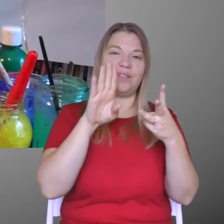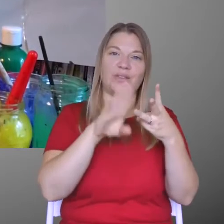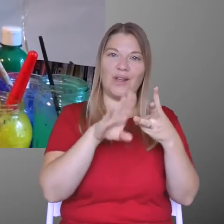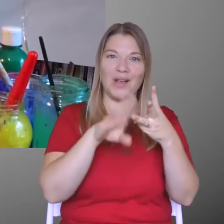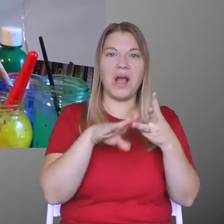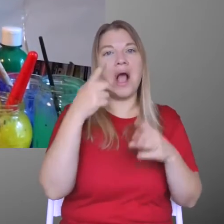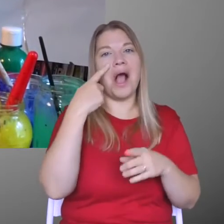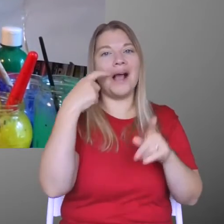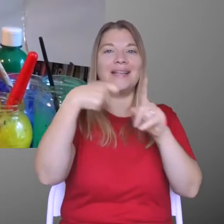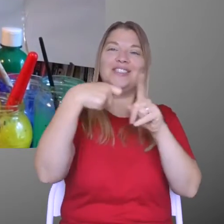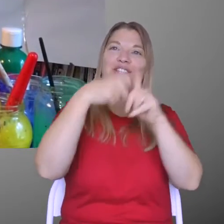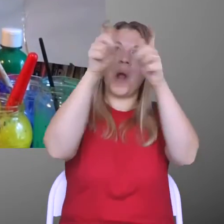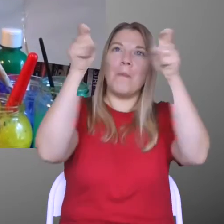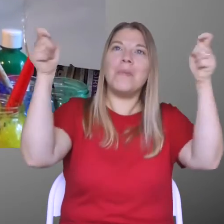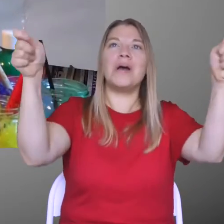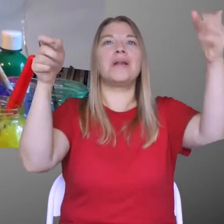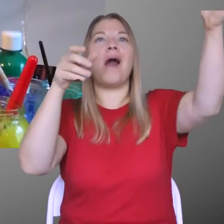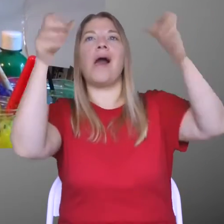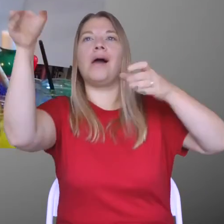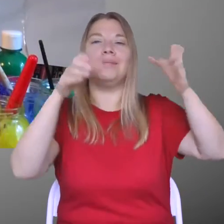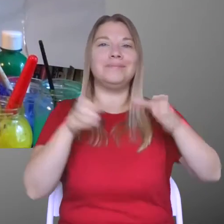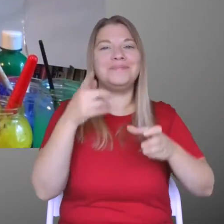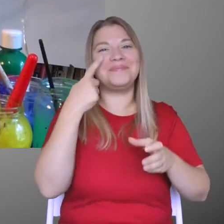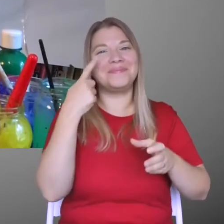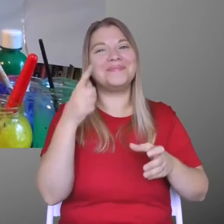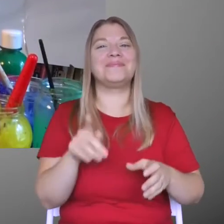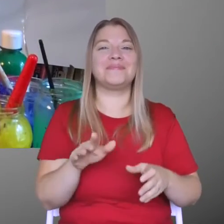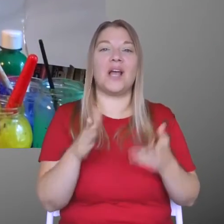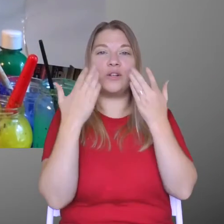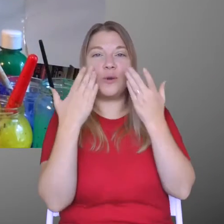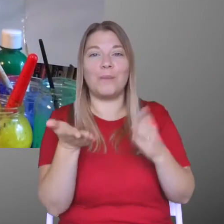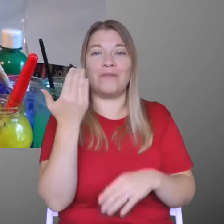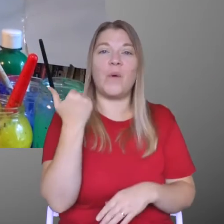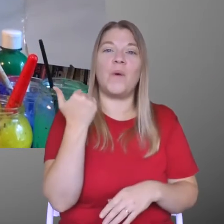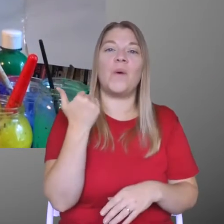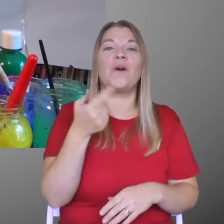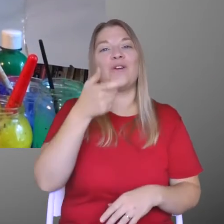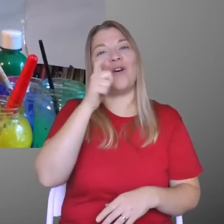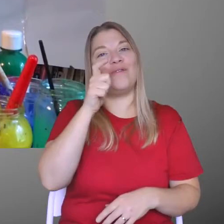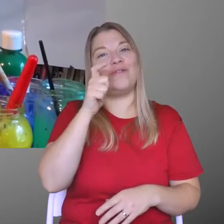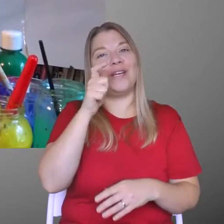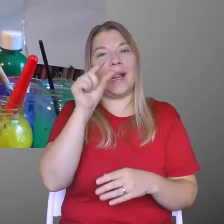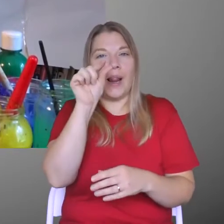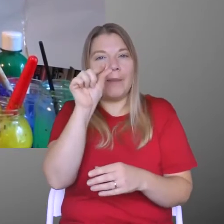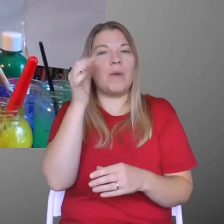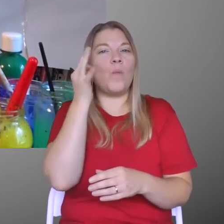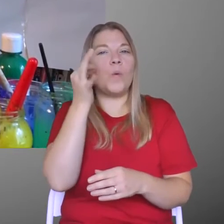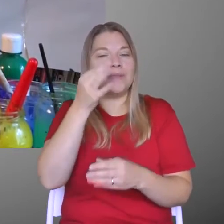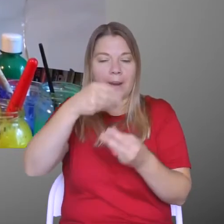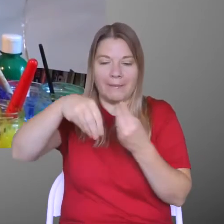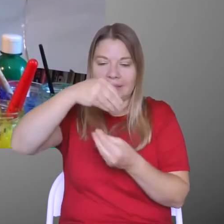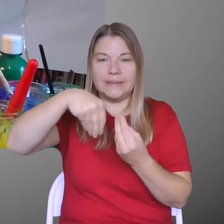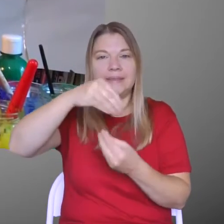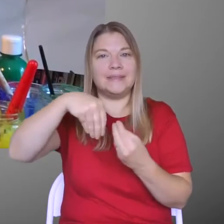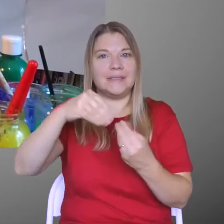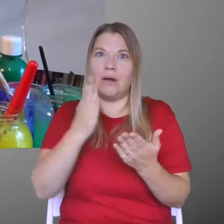cupboard. So as we discussed earlier, we've diluted some coffee here in a small amount of water, so it's super